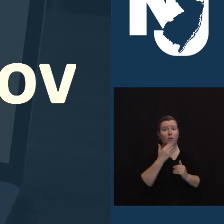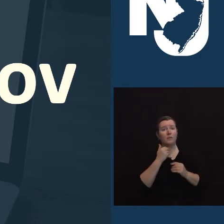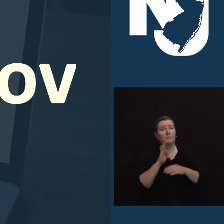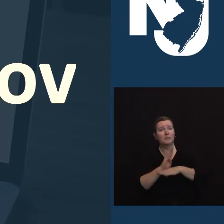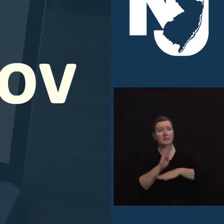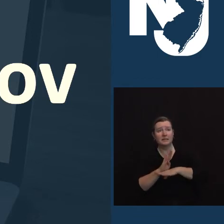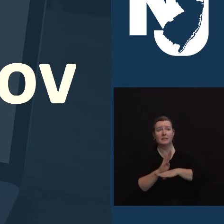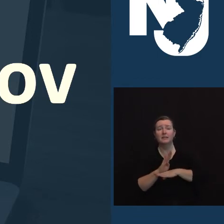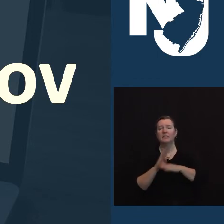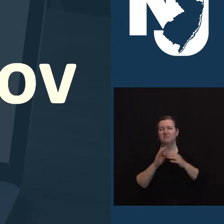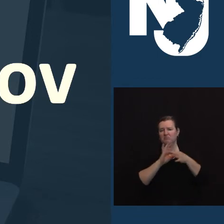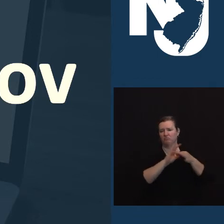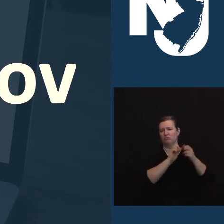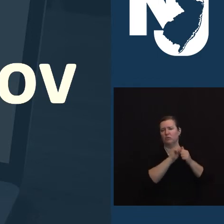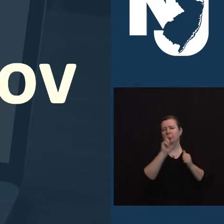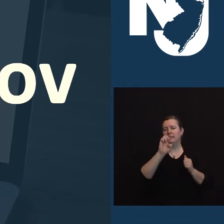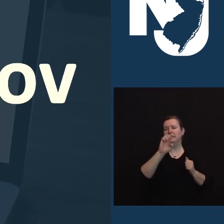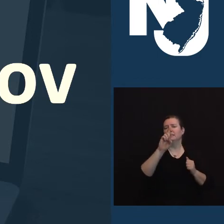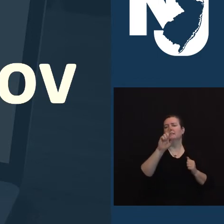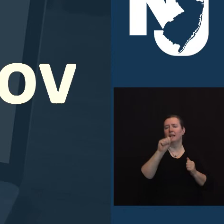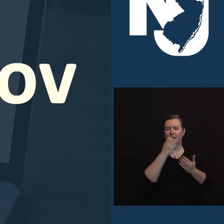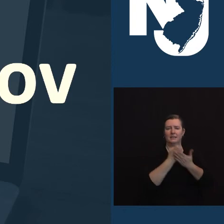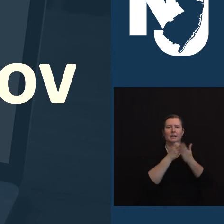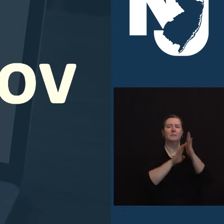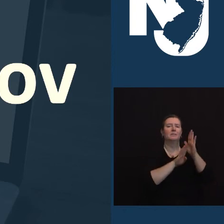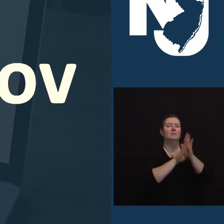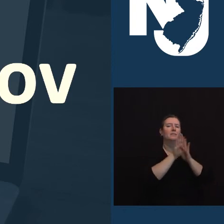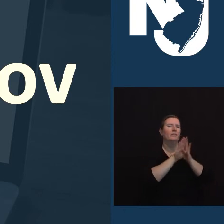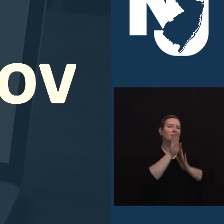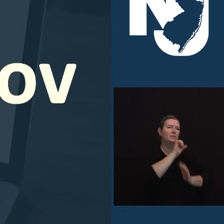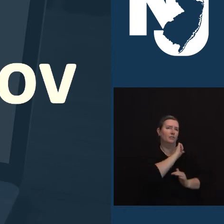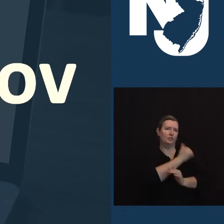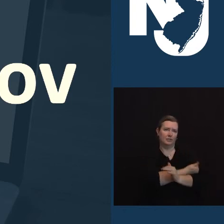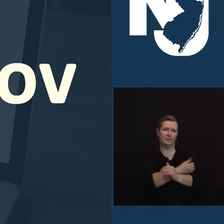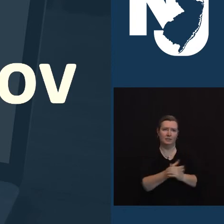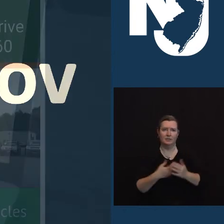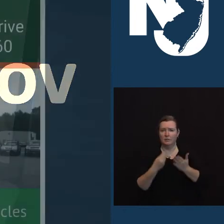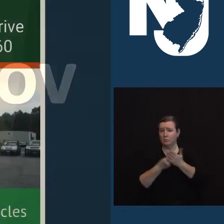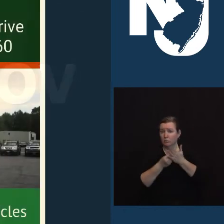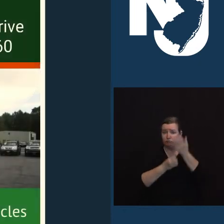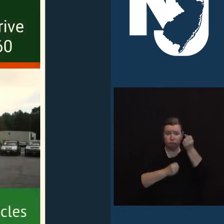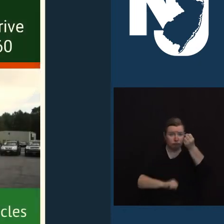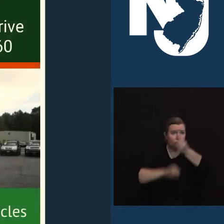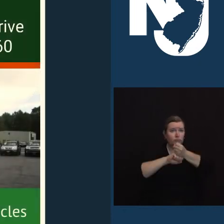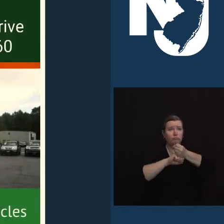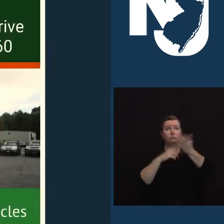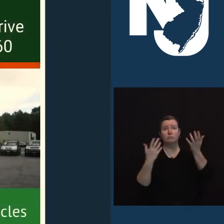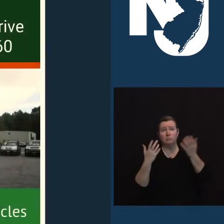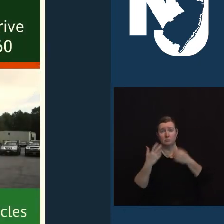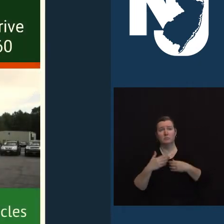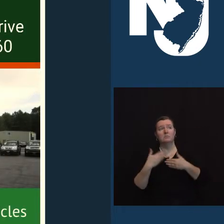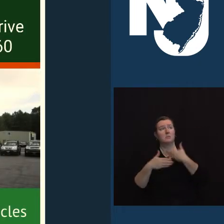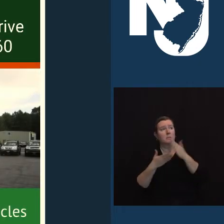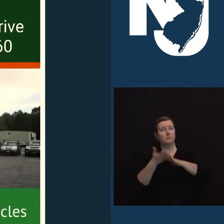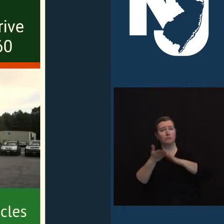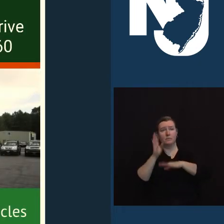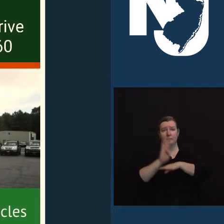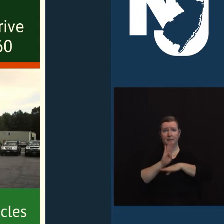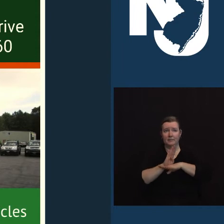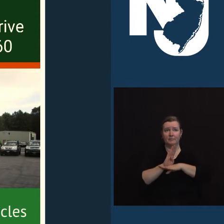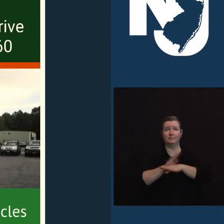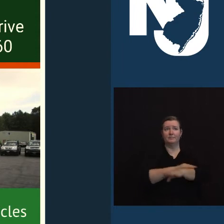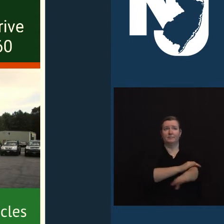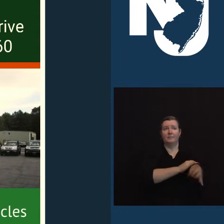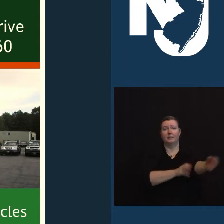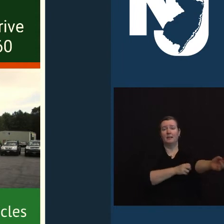Development Authority to receive the supports they have needed to remain strong and open for business. This is Kelly Playdeck on the left.